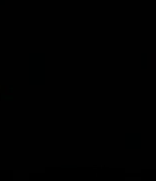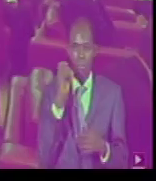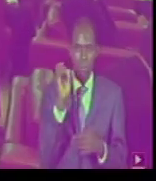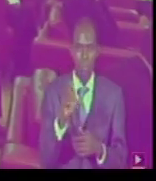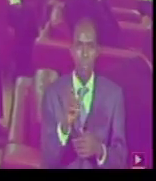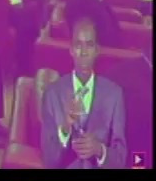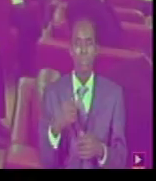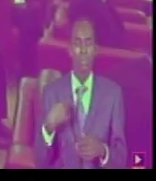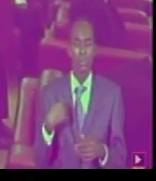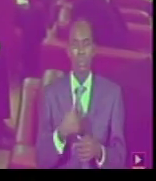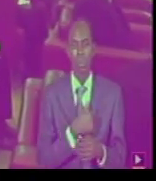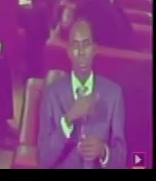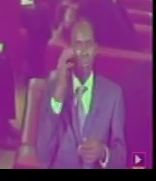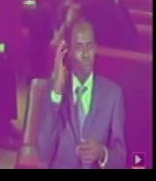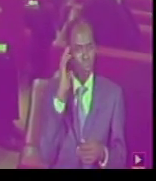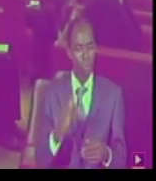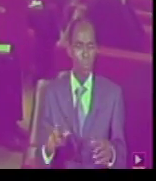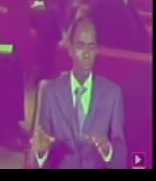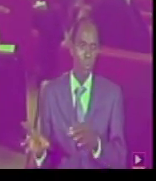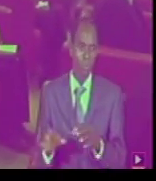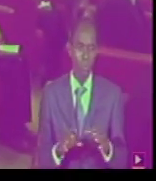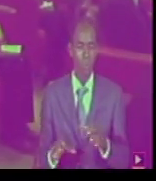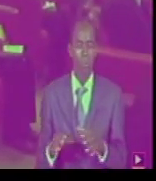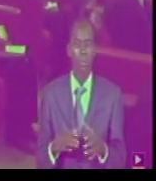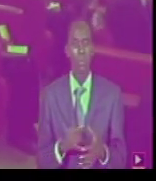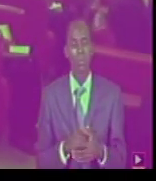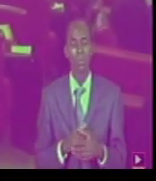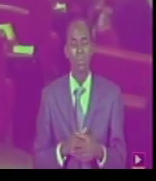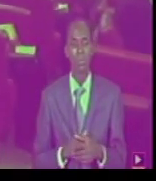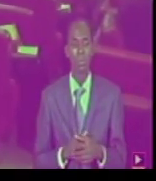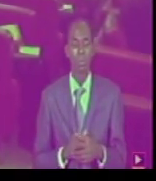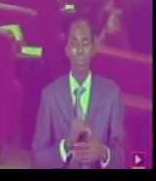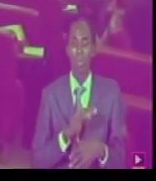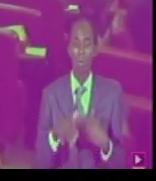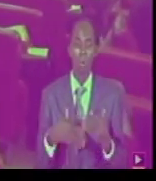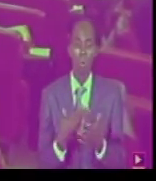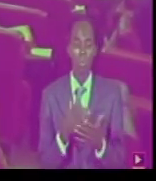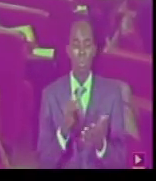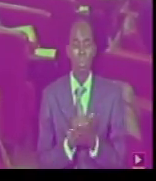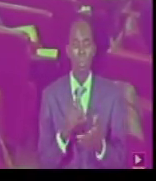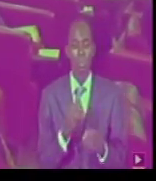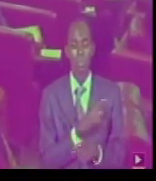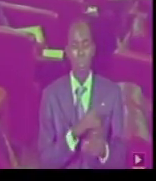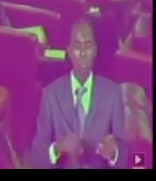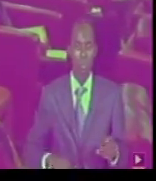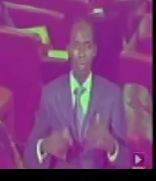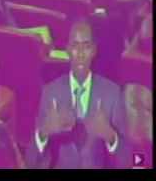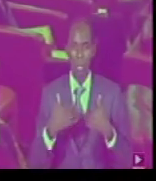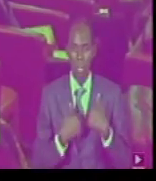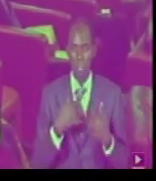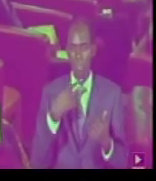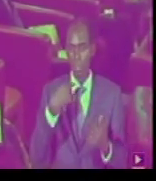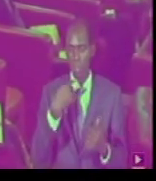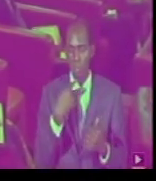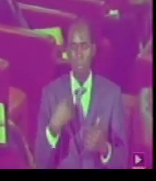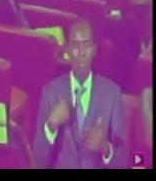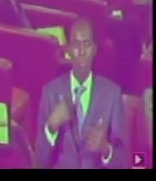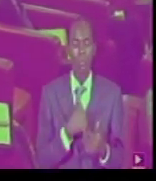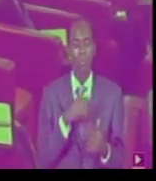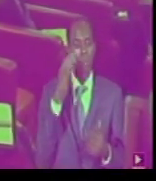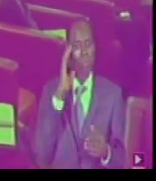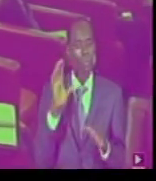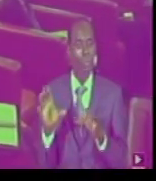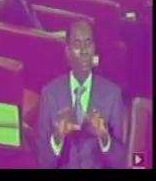All that the Lord has spoken, we will do. That's how to be a